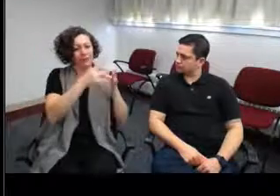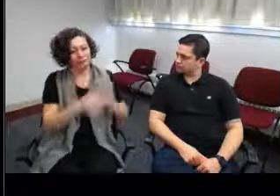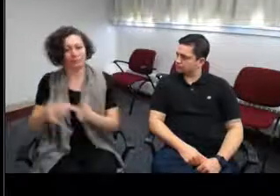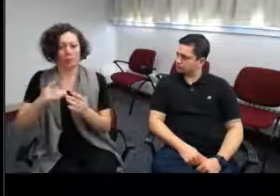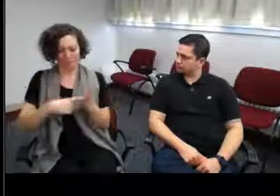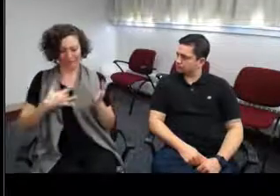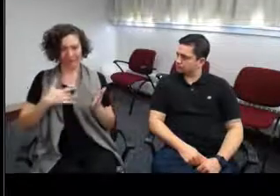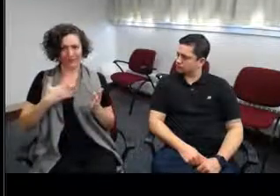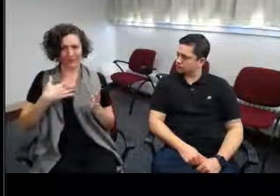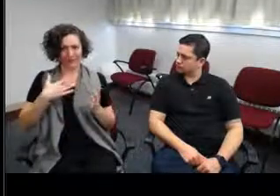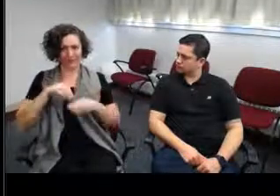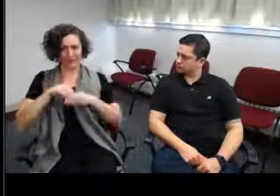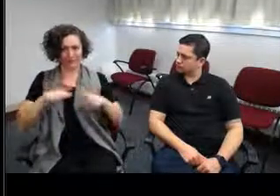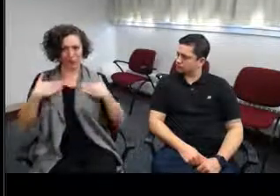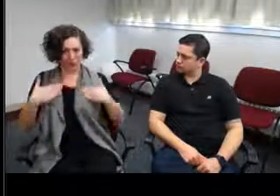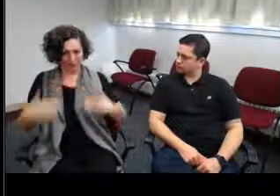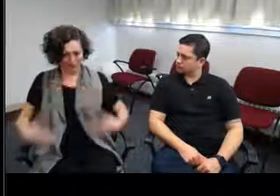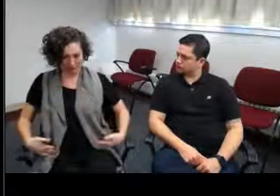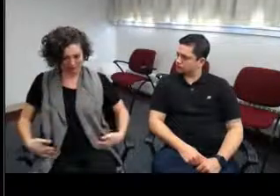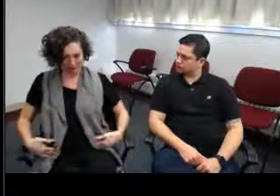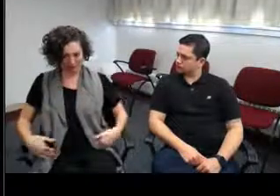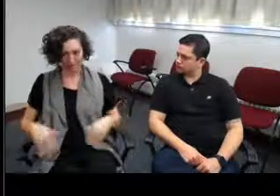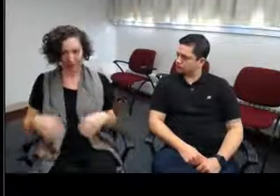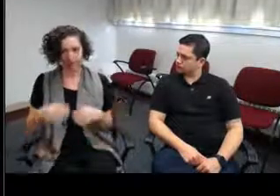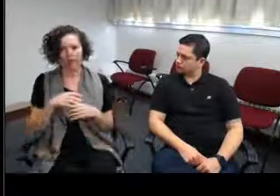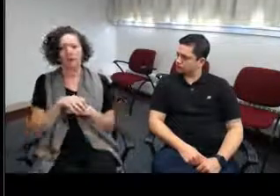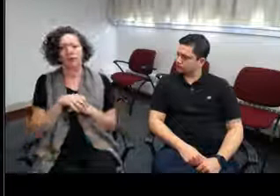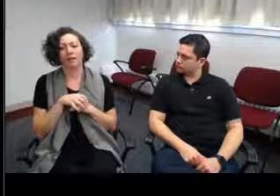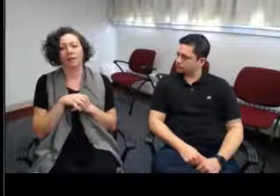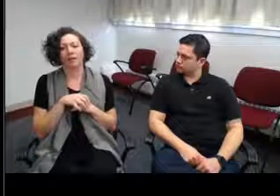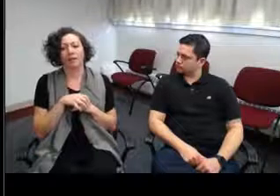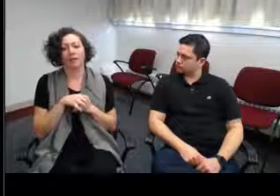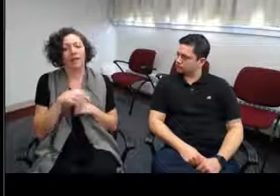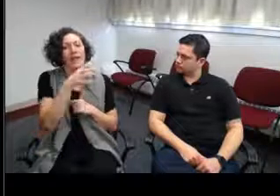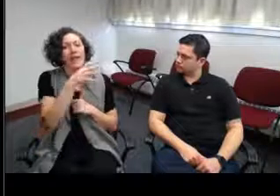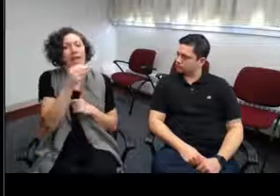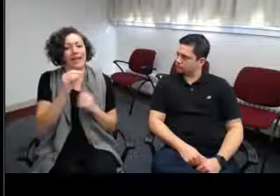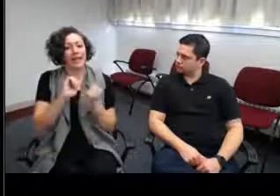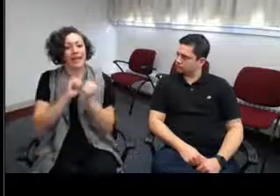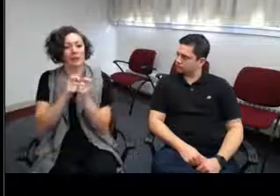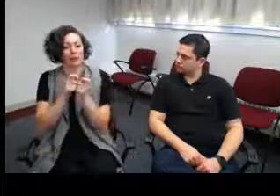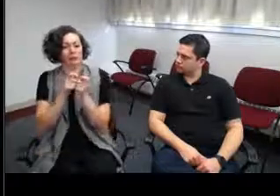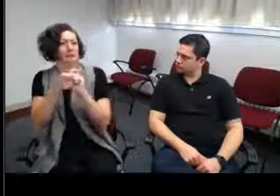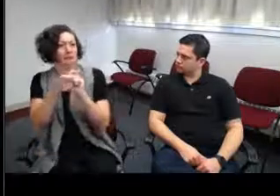and then how to parlay that into what they're feeling in their body,